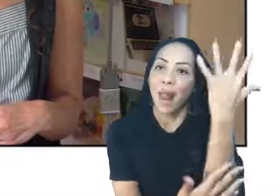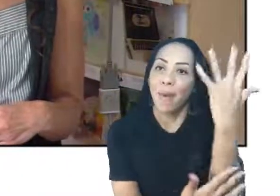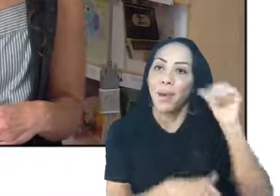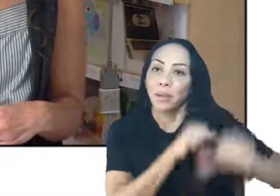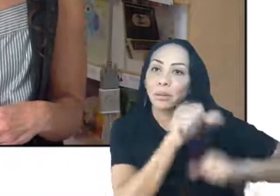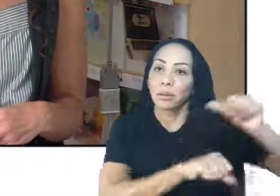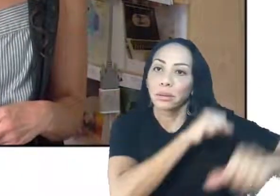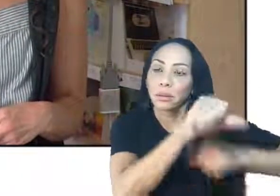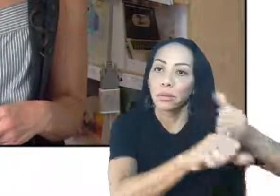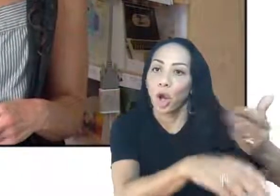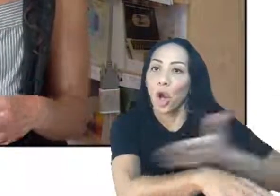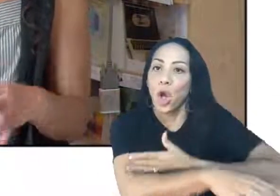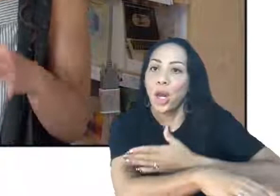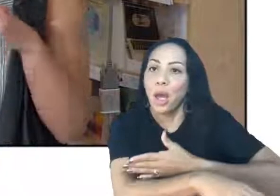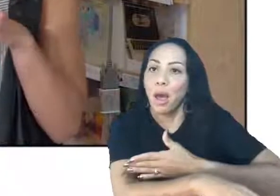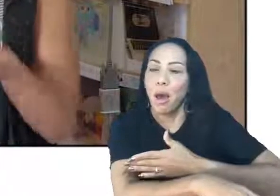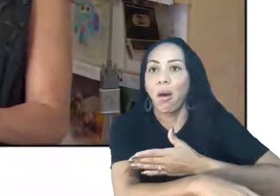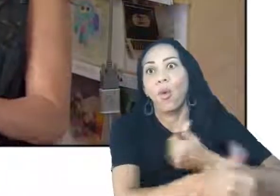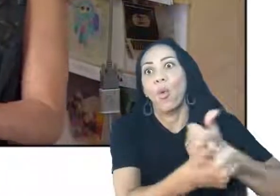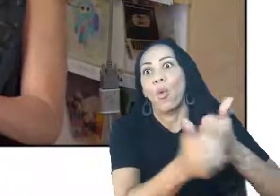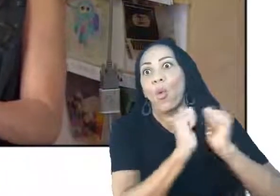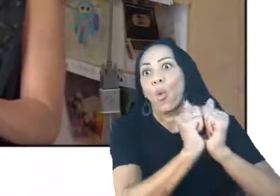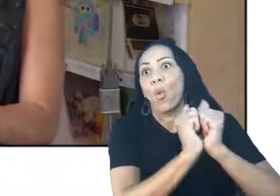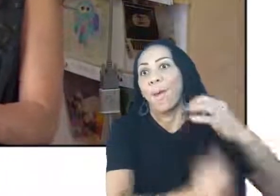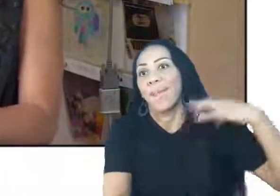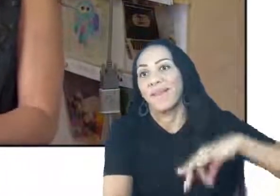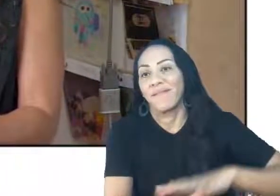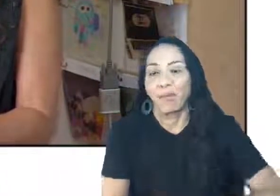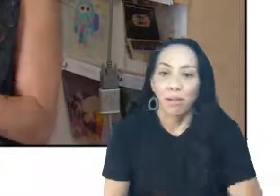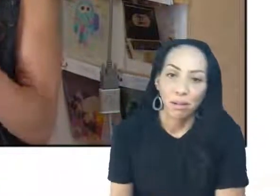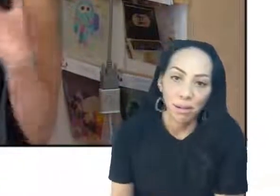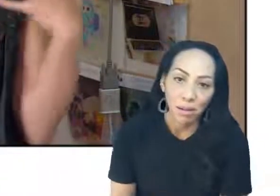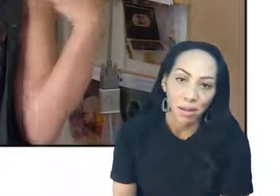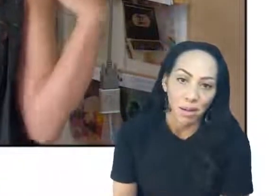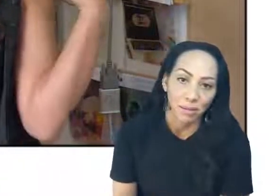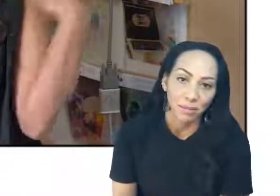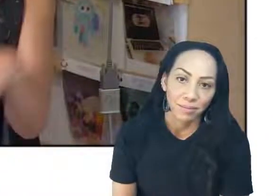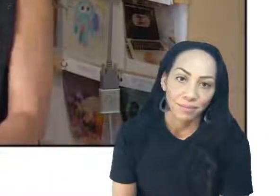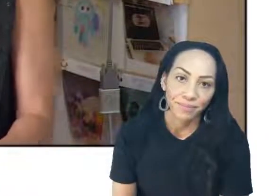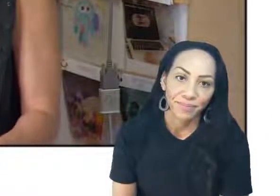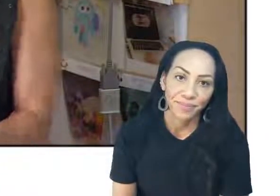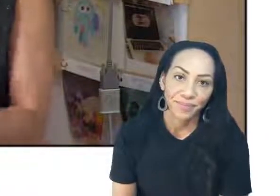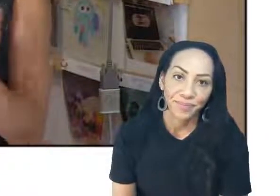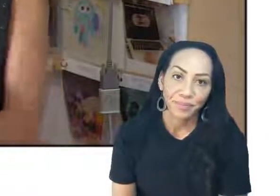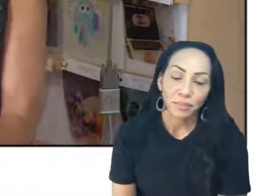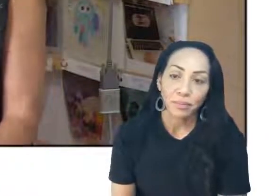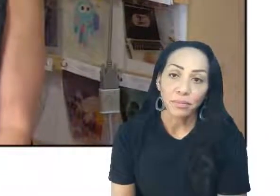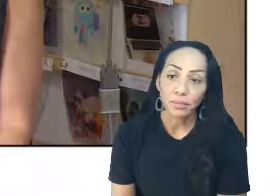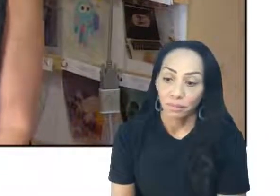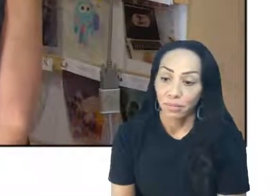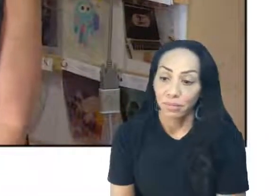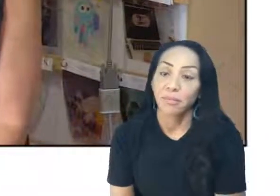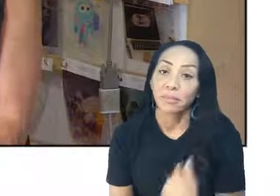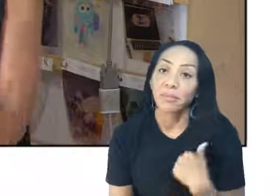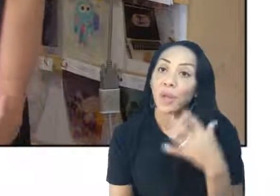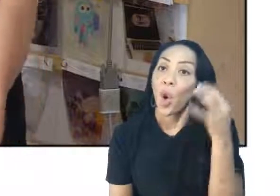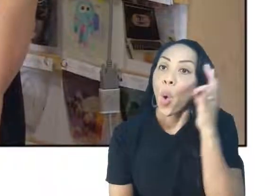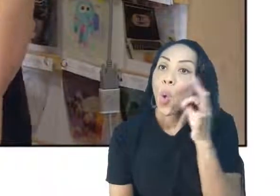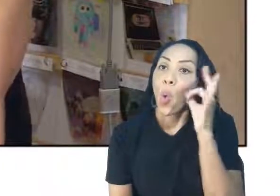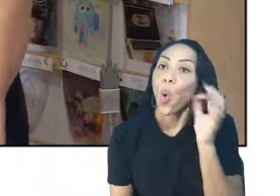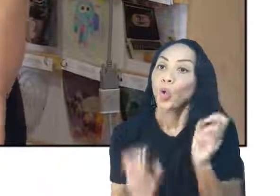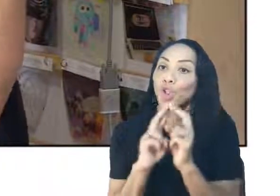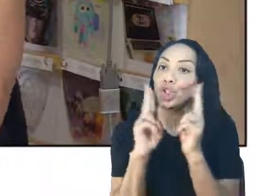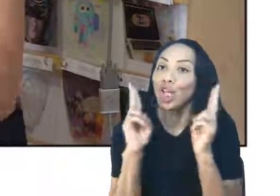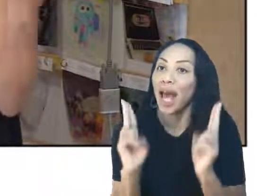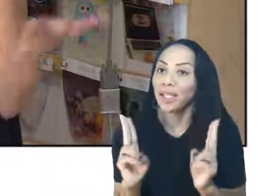And the reason I think it works really well here at Watershed is that we're all familiar with getting super comfy and cozy to